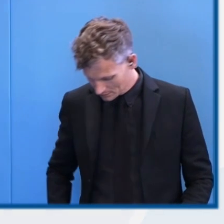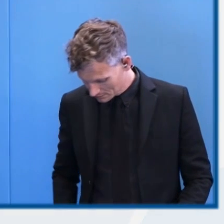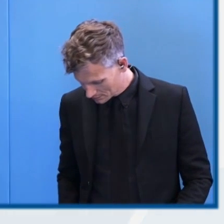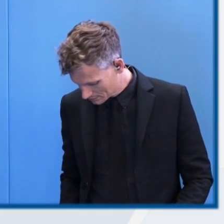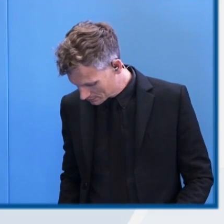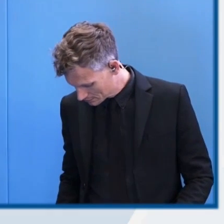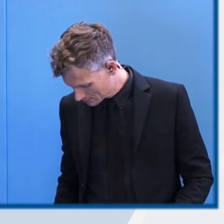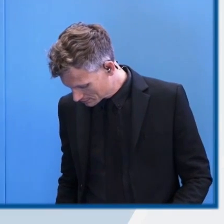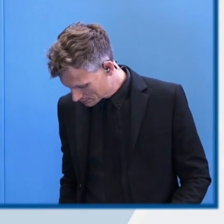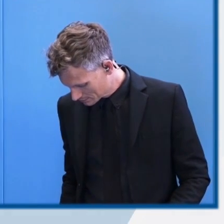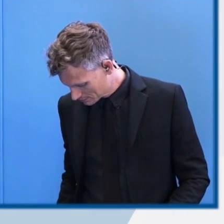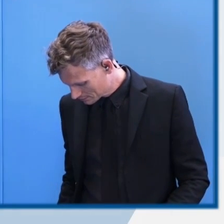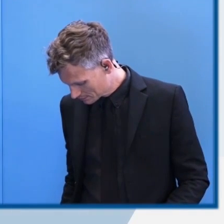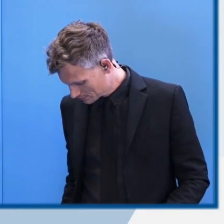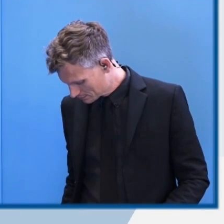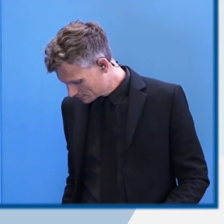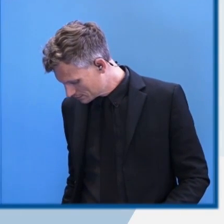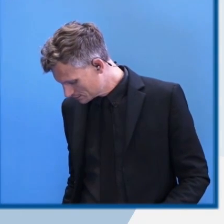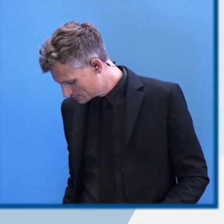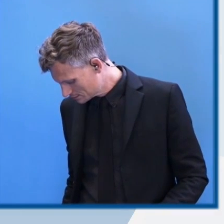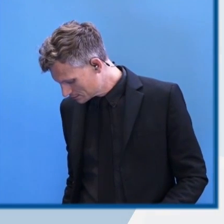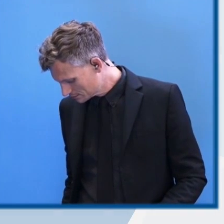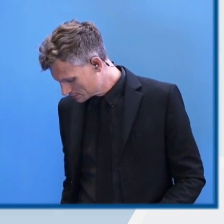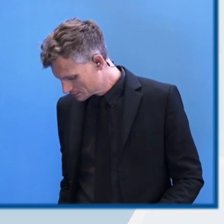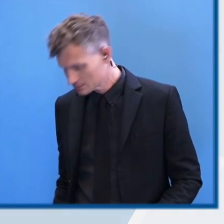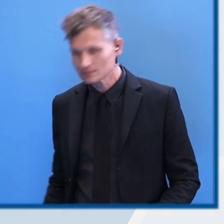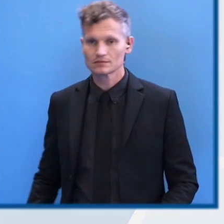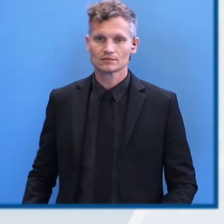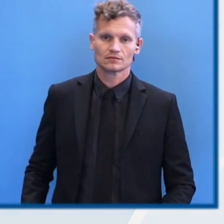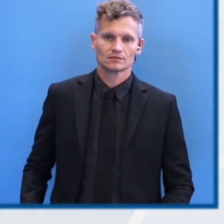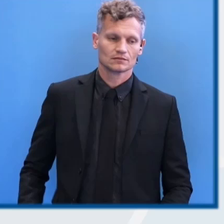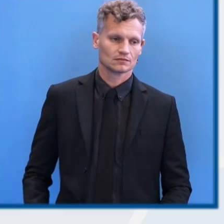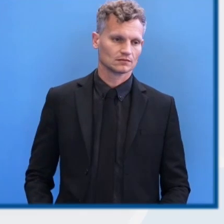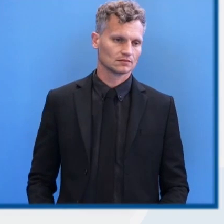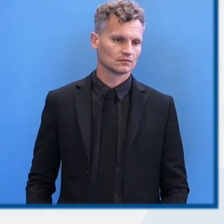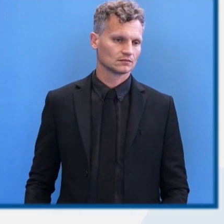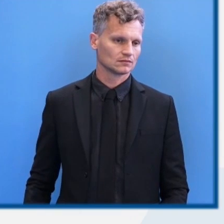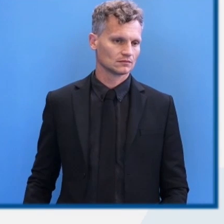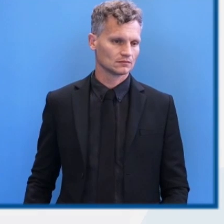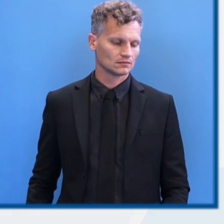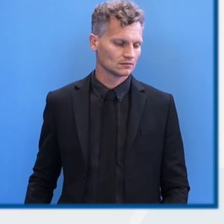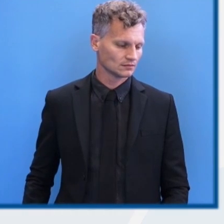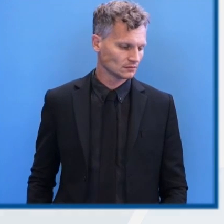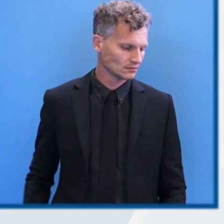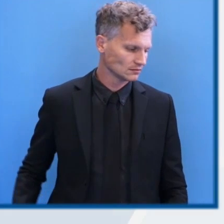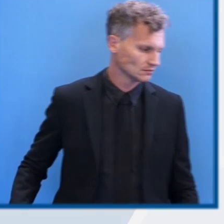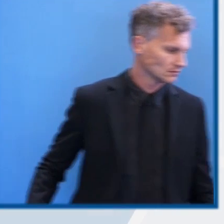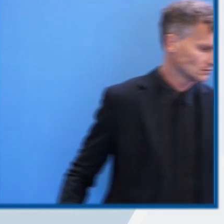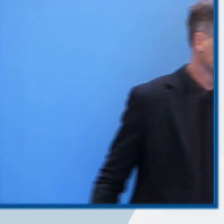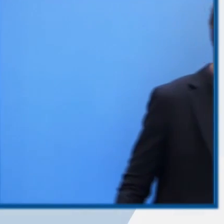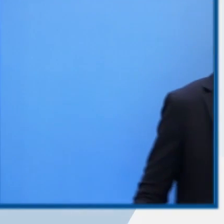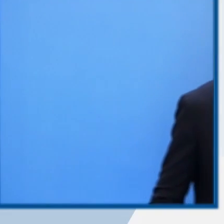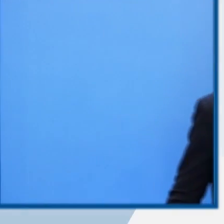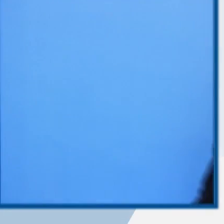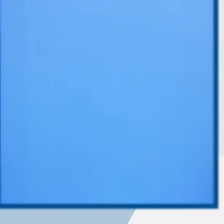think one of the things we'll want to hear more from you about is how, since we know it's very difficult for people to work together